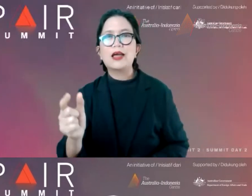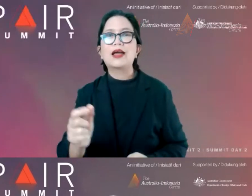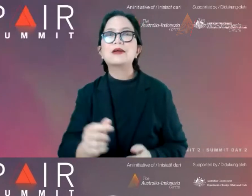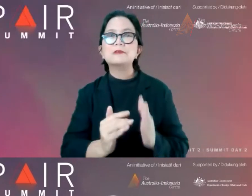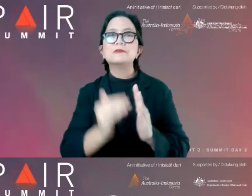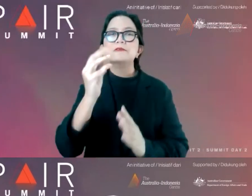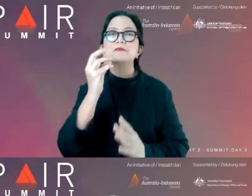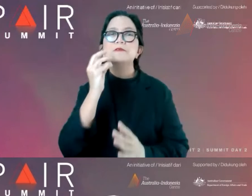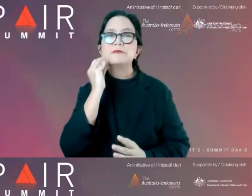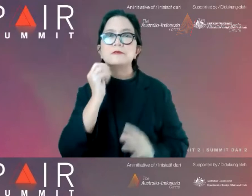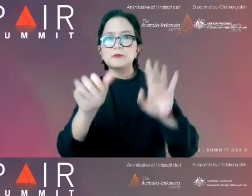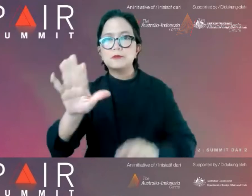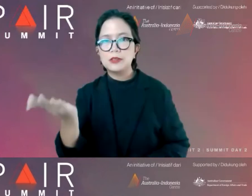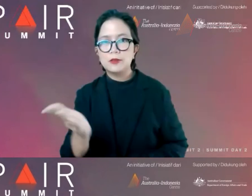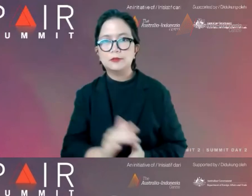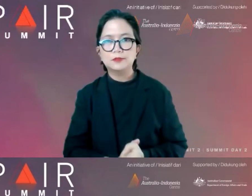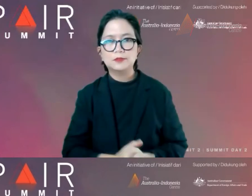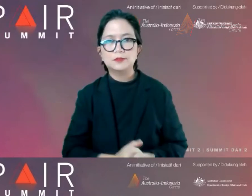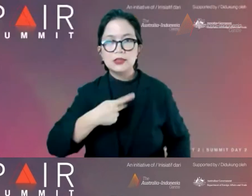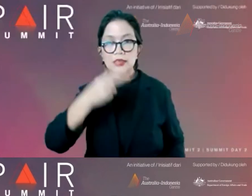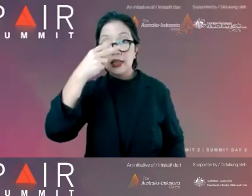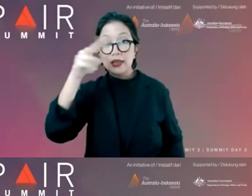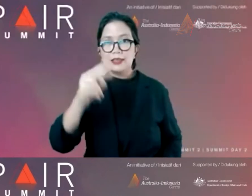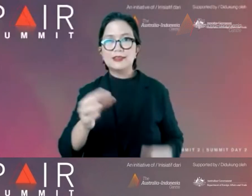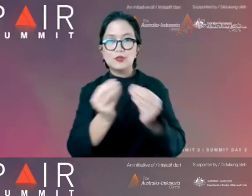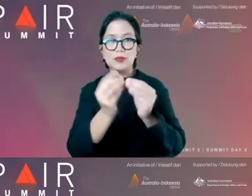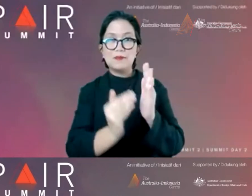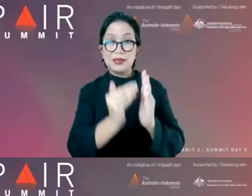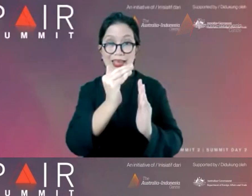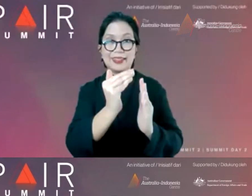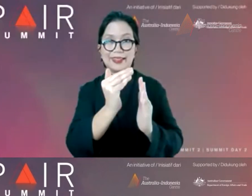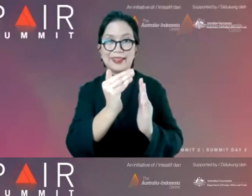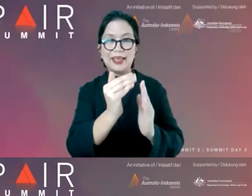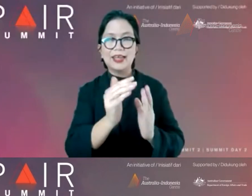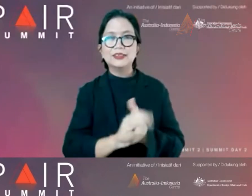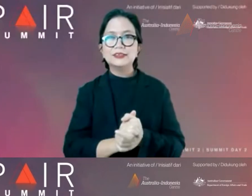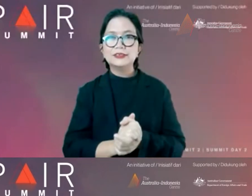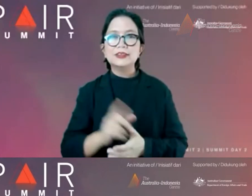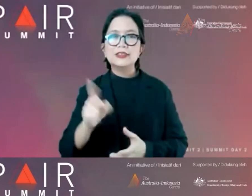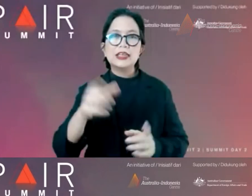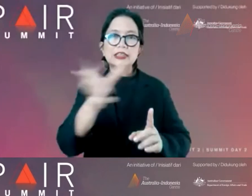we see some improvement in terms of vaccine coverage, compliance to the